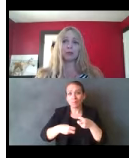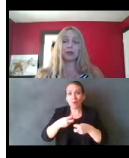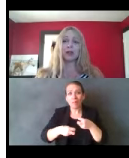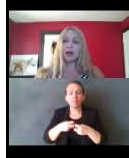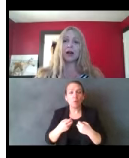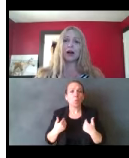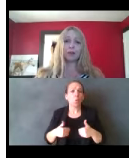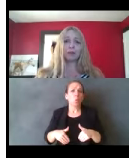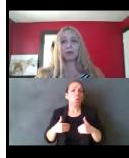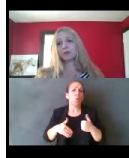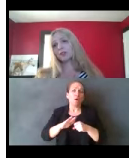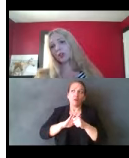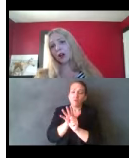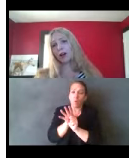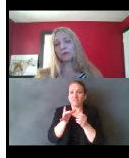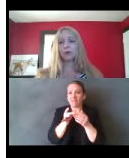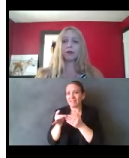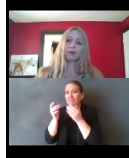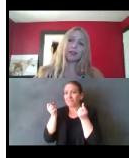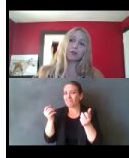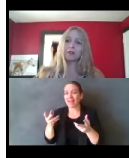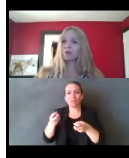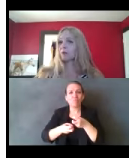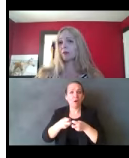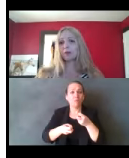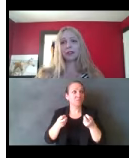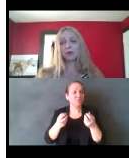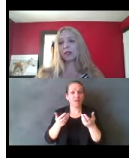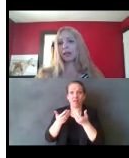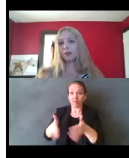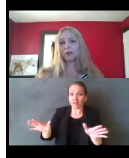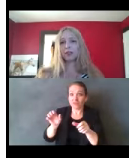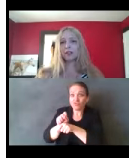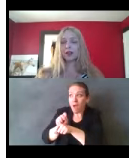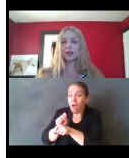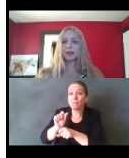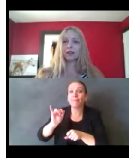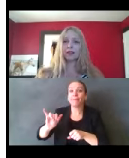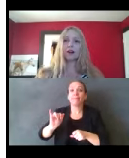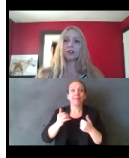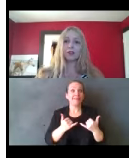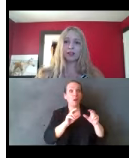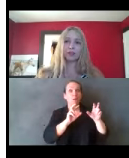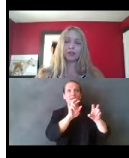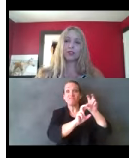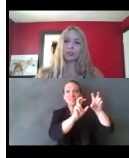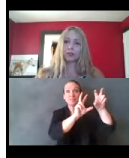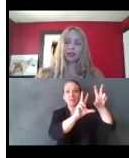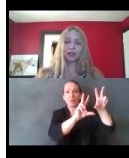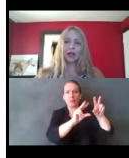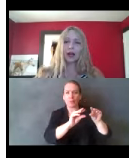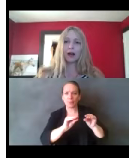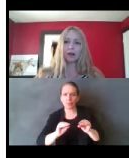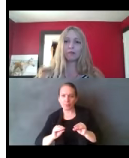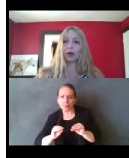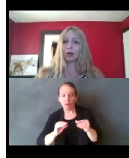for people. People are losing jobs or investments or many other things that cause financial